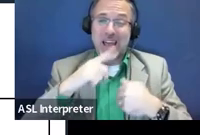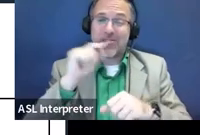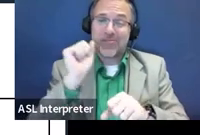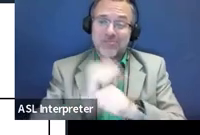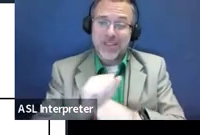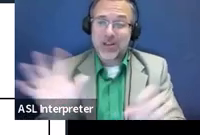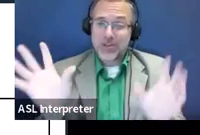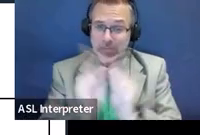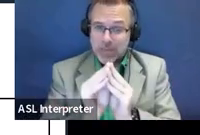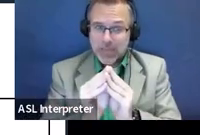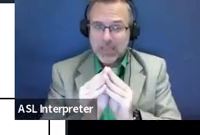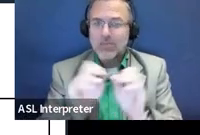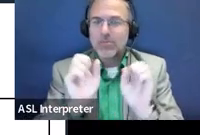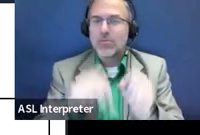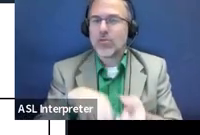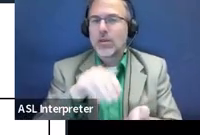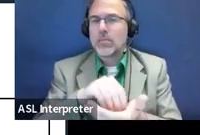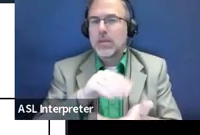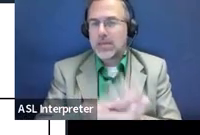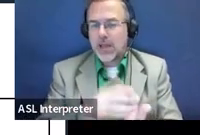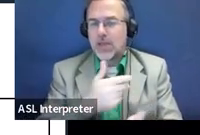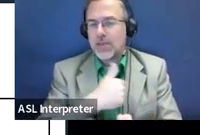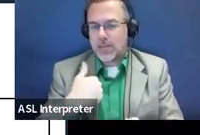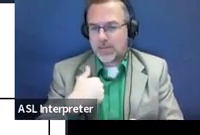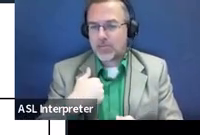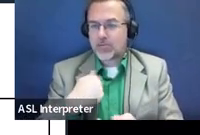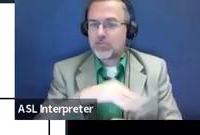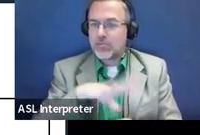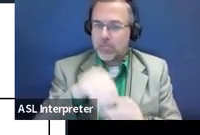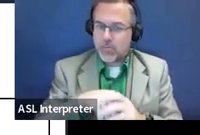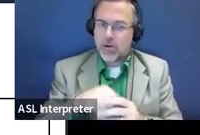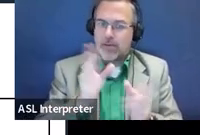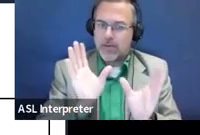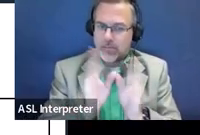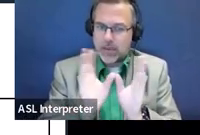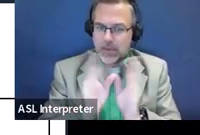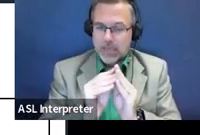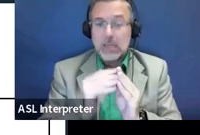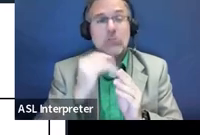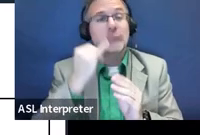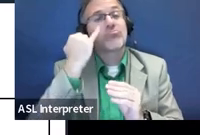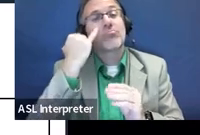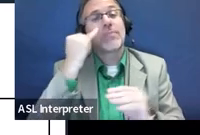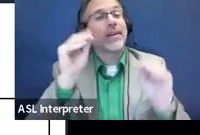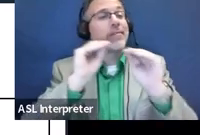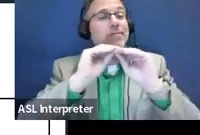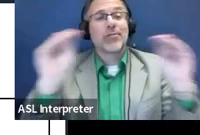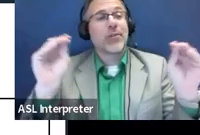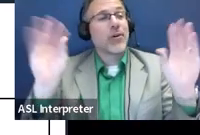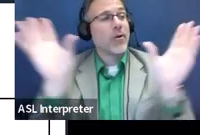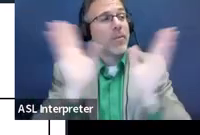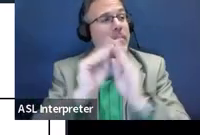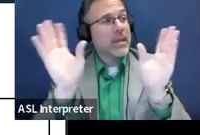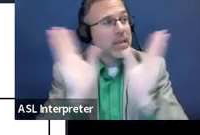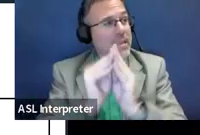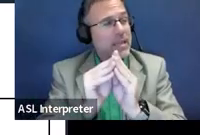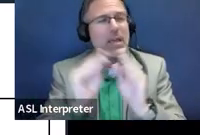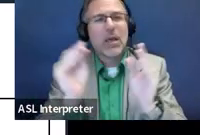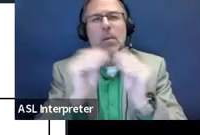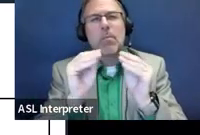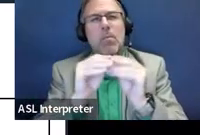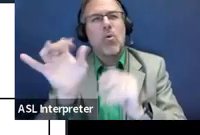going to record those members that were actually a part of the meeting. If there was no meeting held and it's more of an amendment or it's